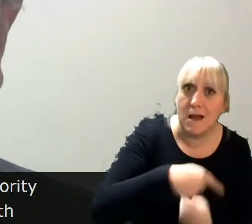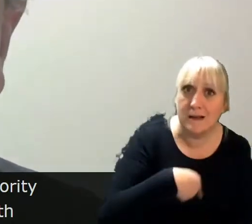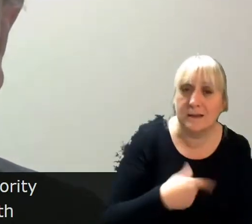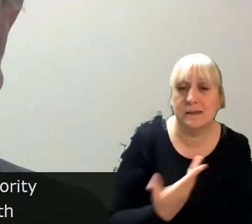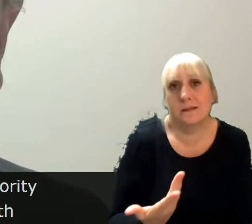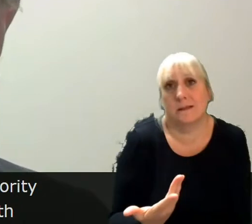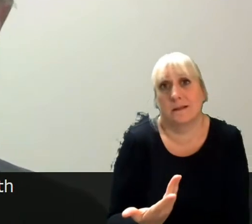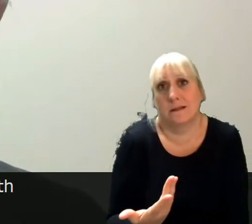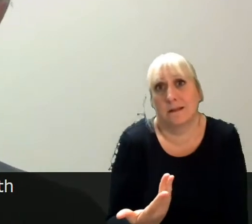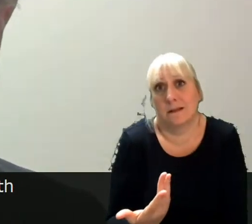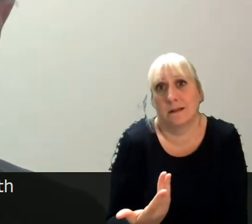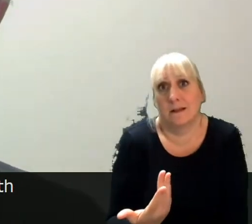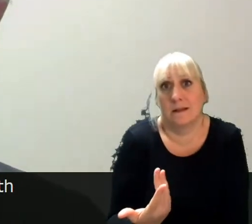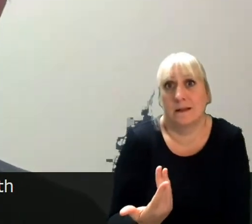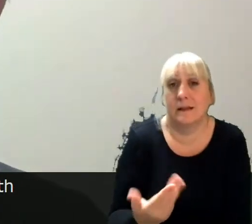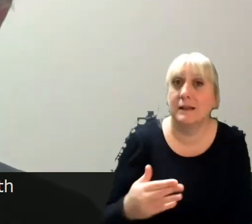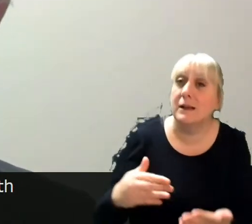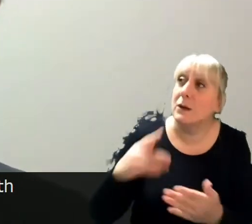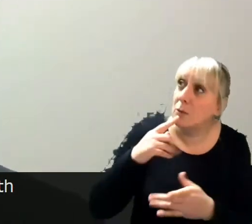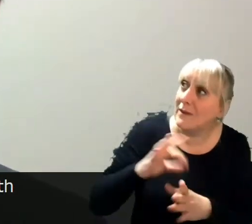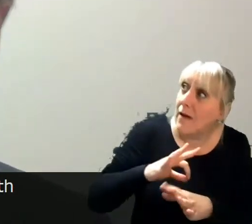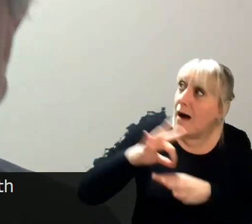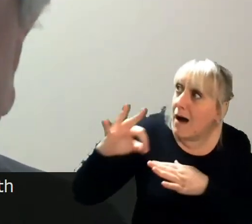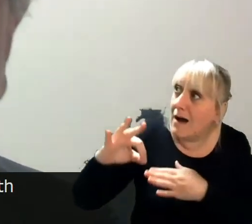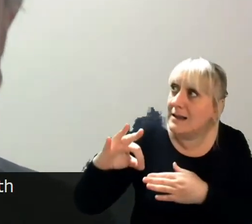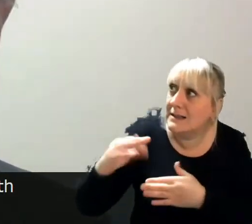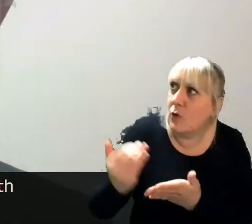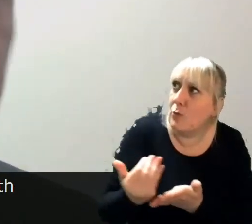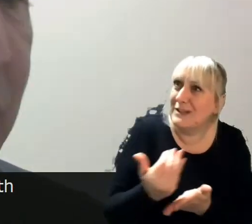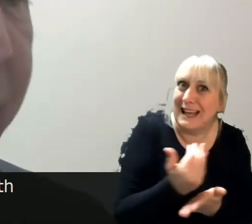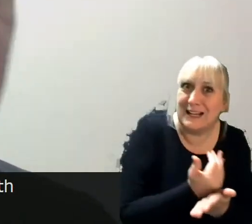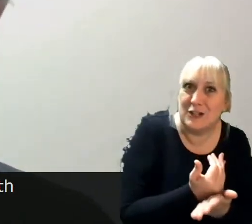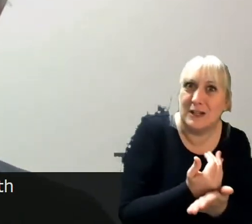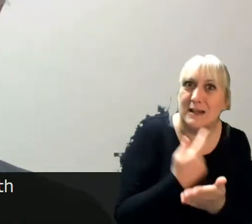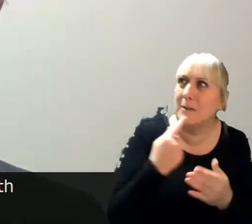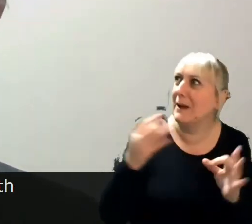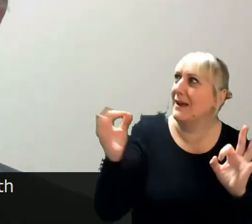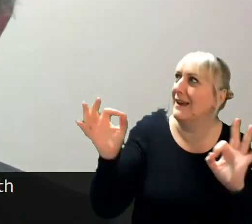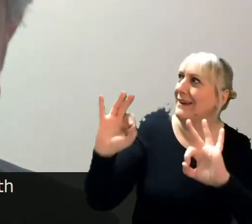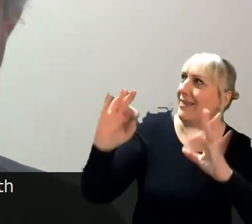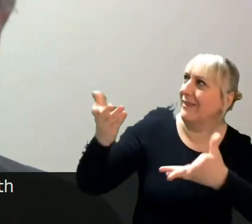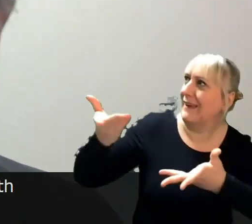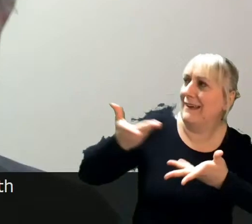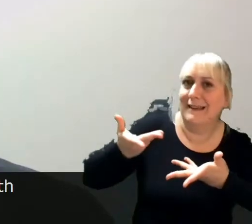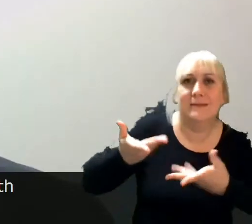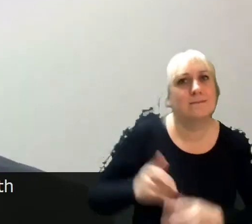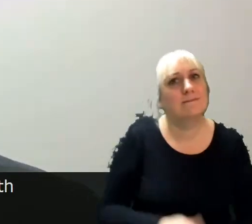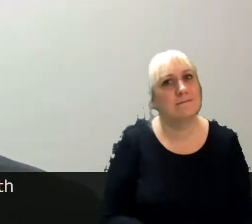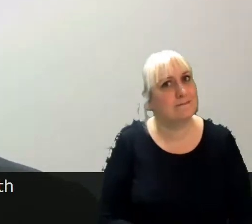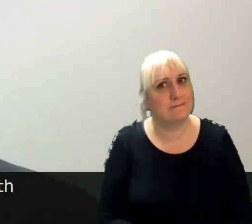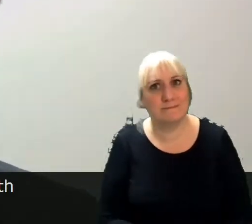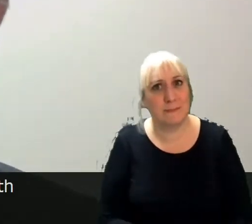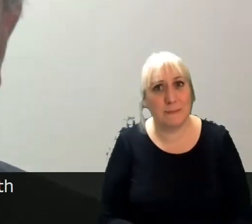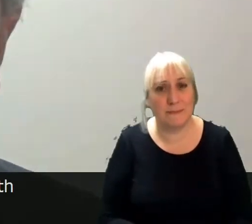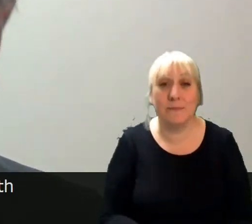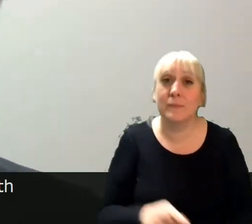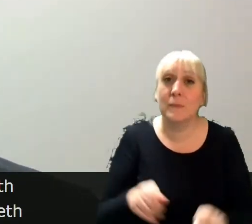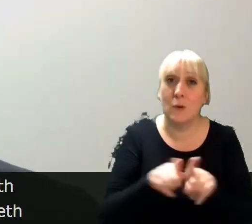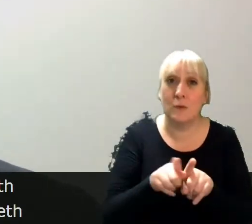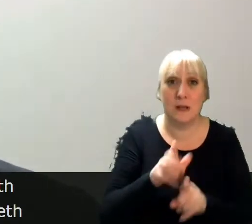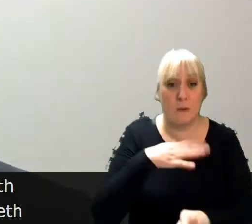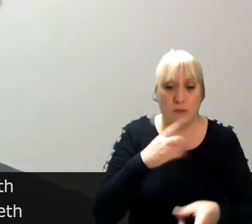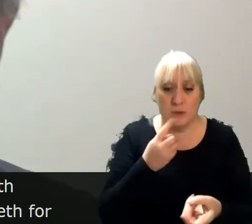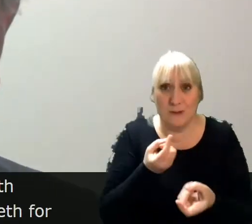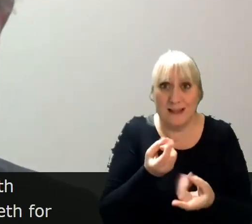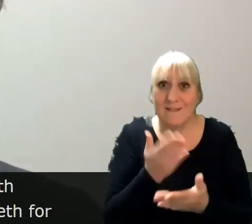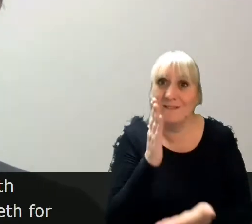called Matt Hancock's action, quotes, a kick in the teeth for police officers, unquote. Also, let's get some facts clear. Since